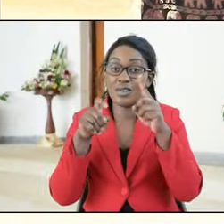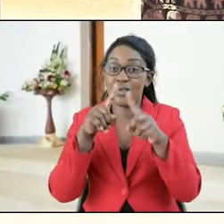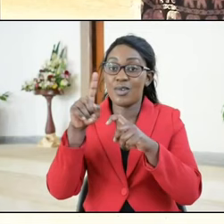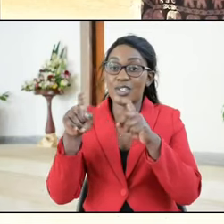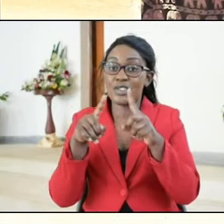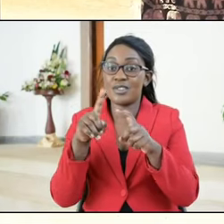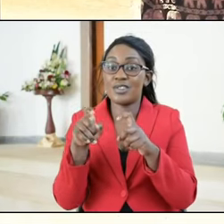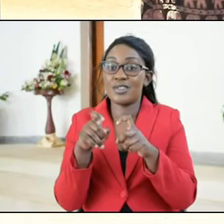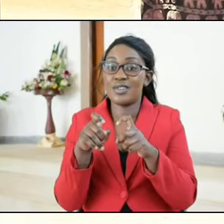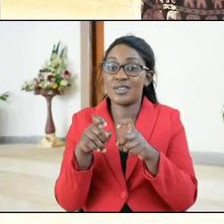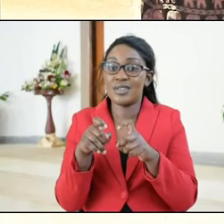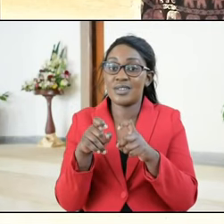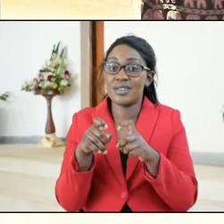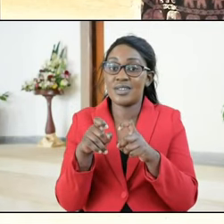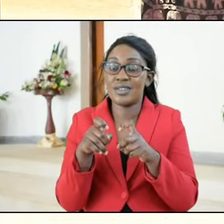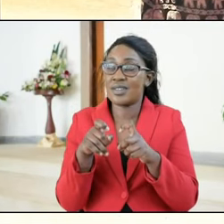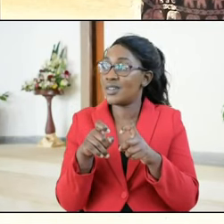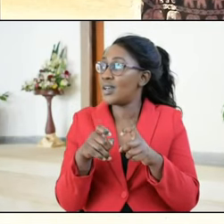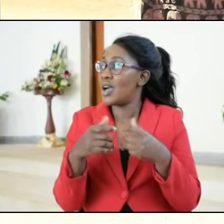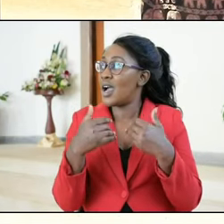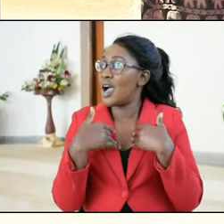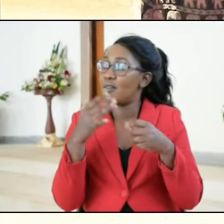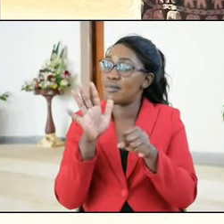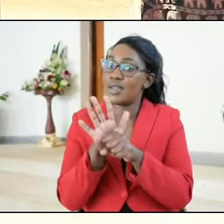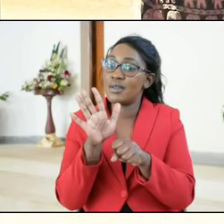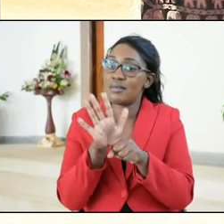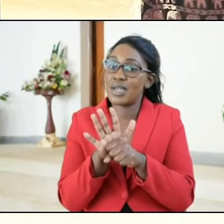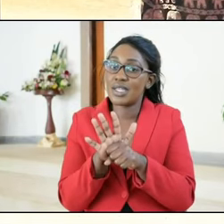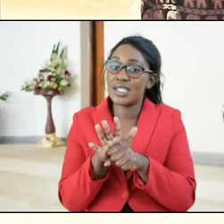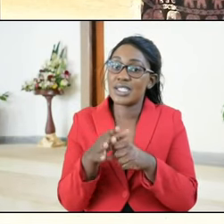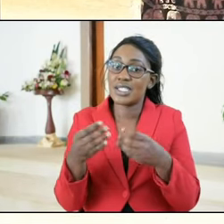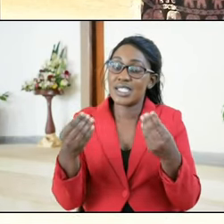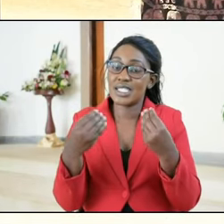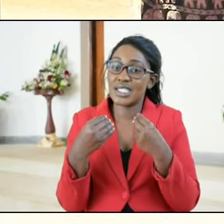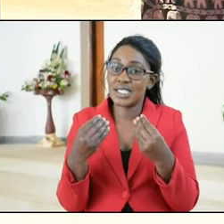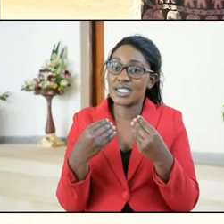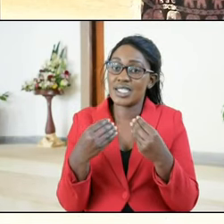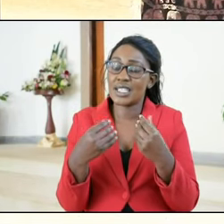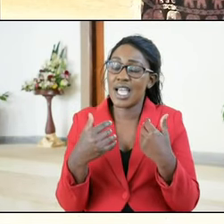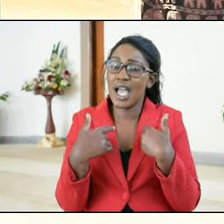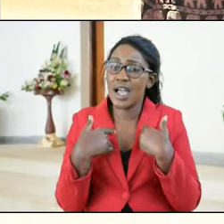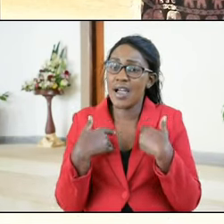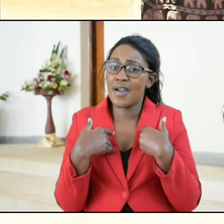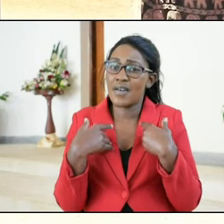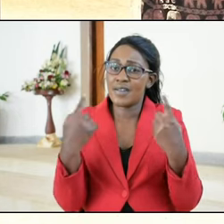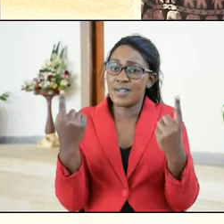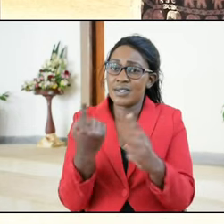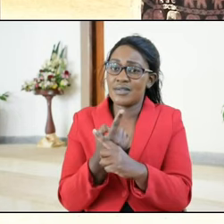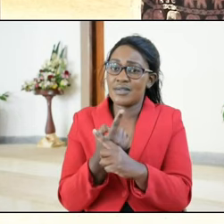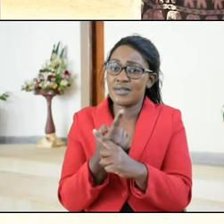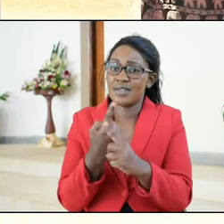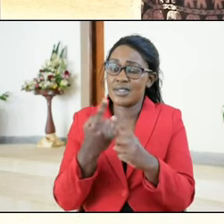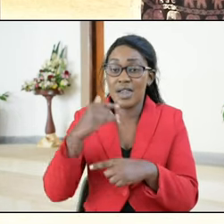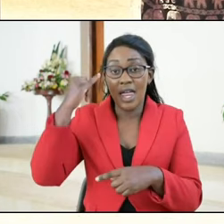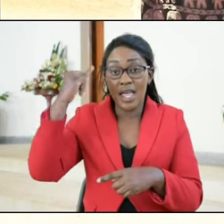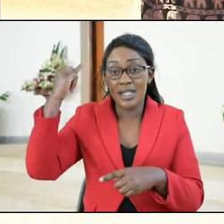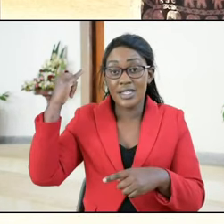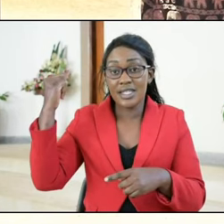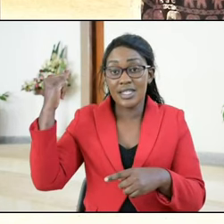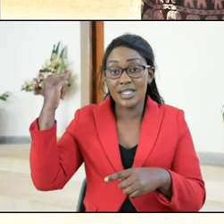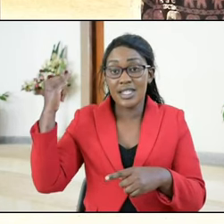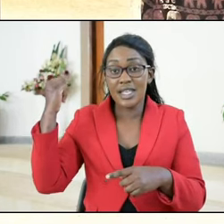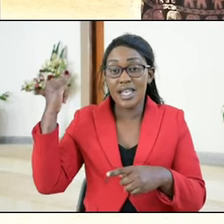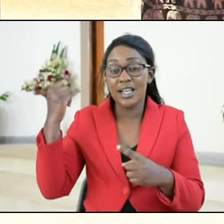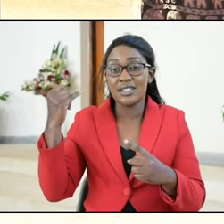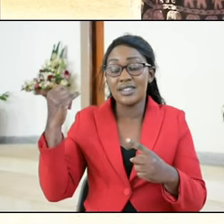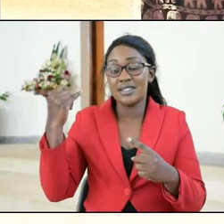many things around the world, so many teachings, so many differences, so many ideas. But where do